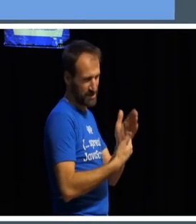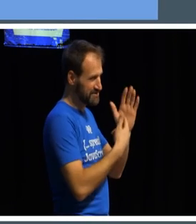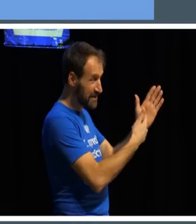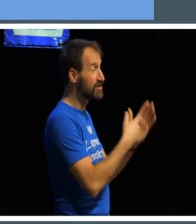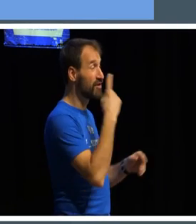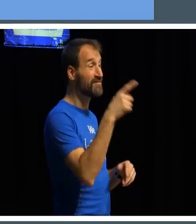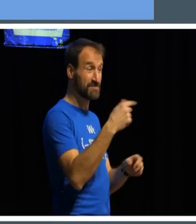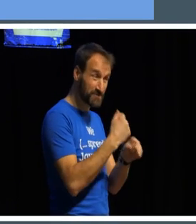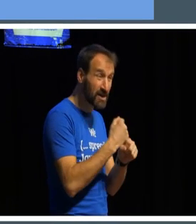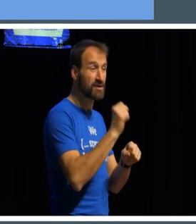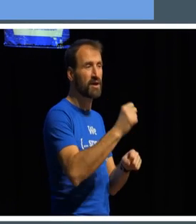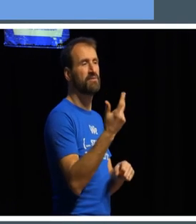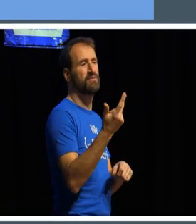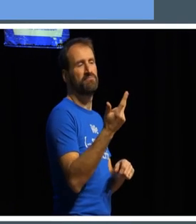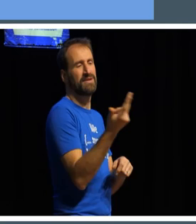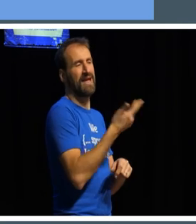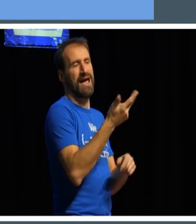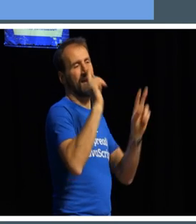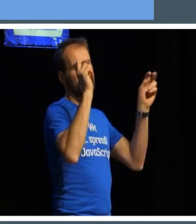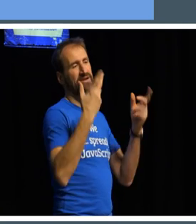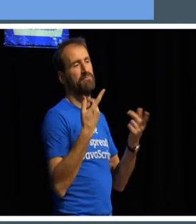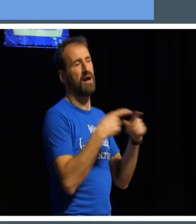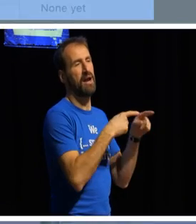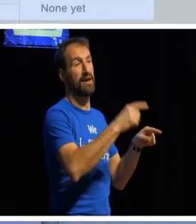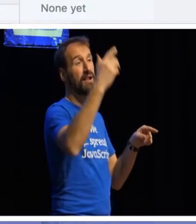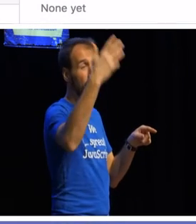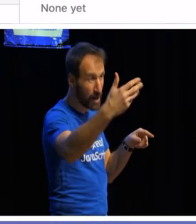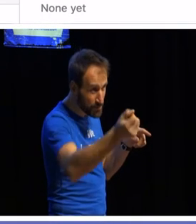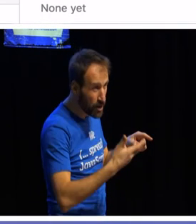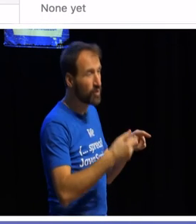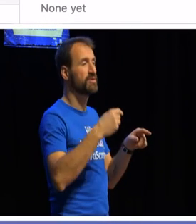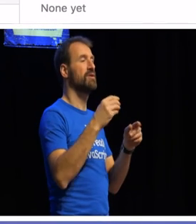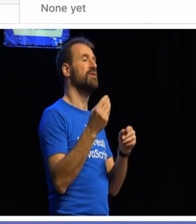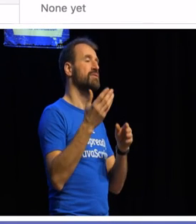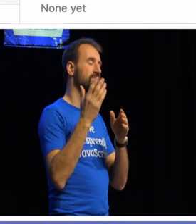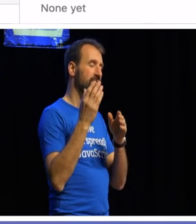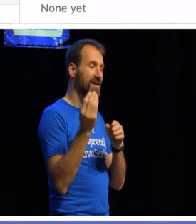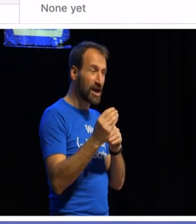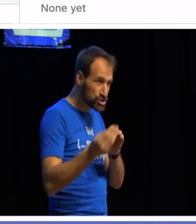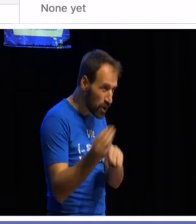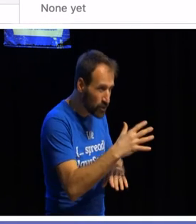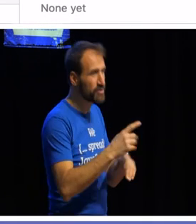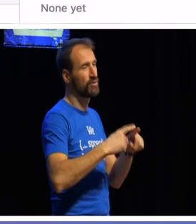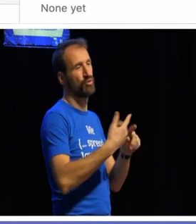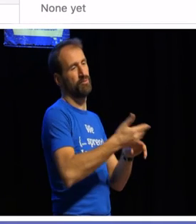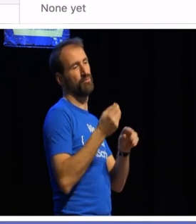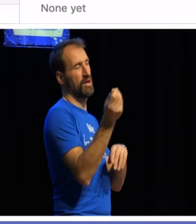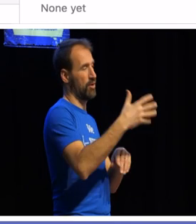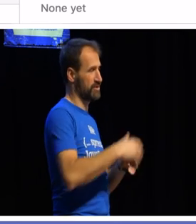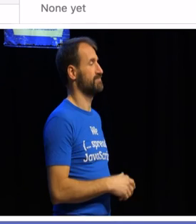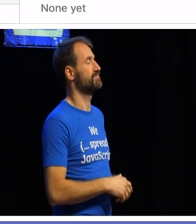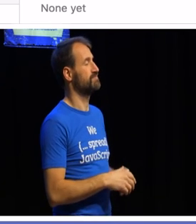two things in parallel, and things become a lot faster. If you're wanting to dig into that more, there's a GitHub issue where the whole thing's being